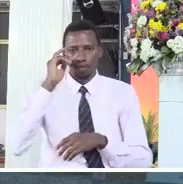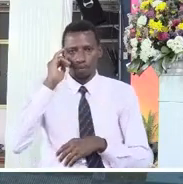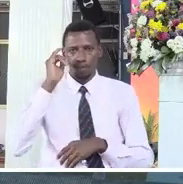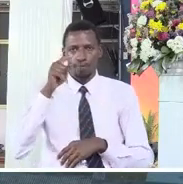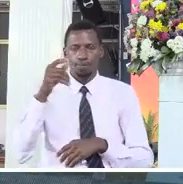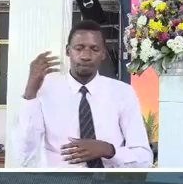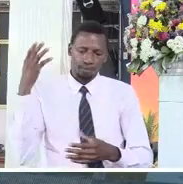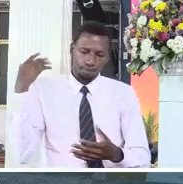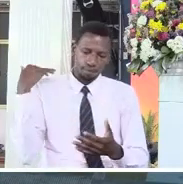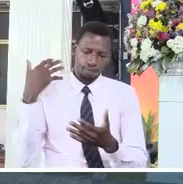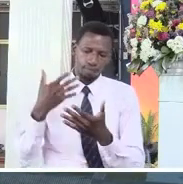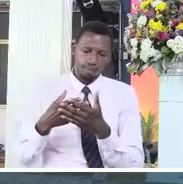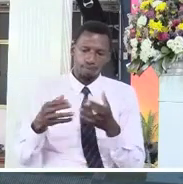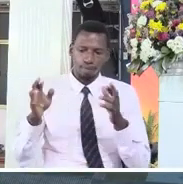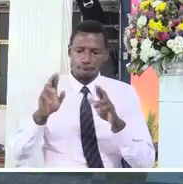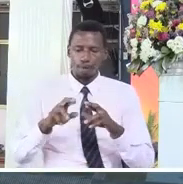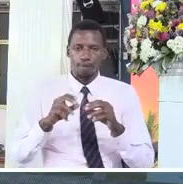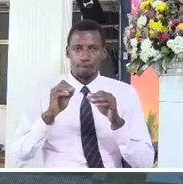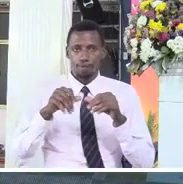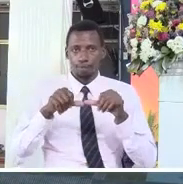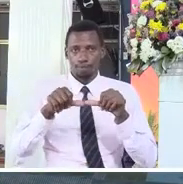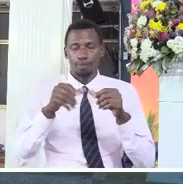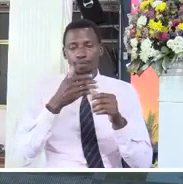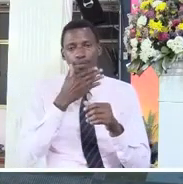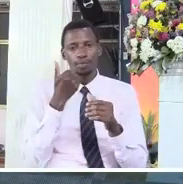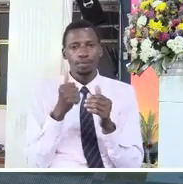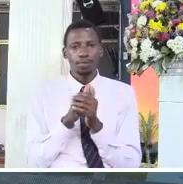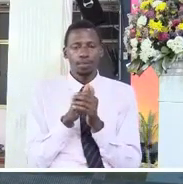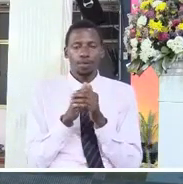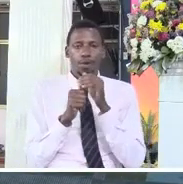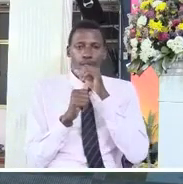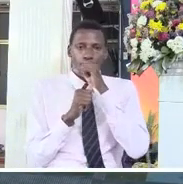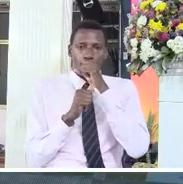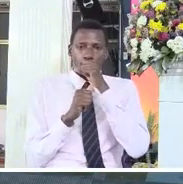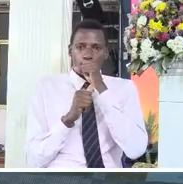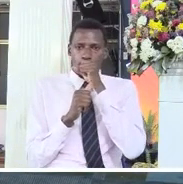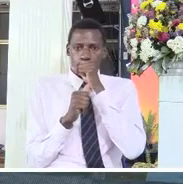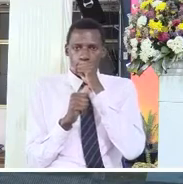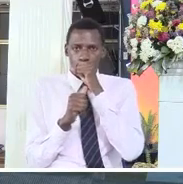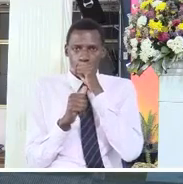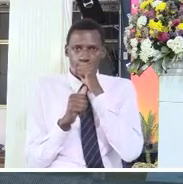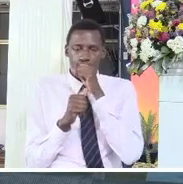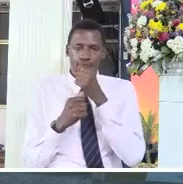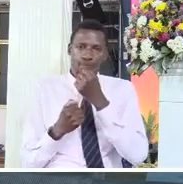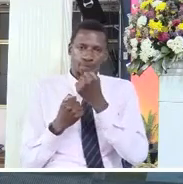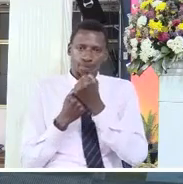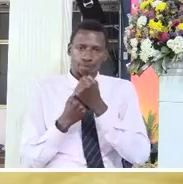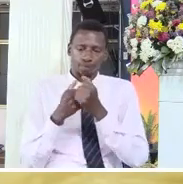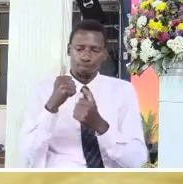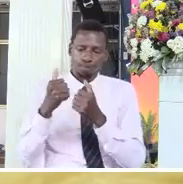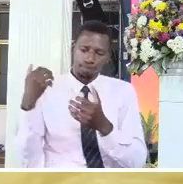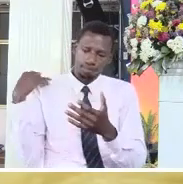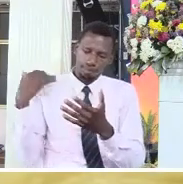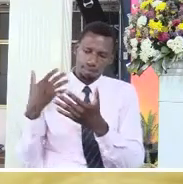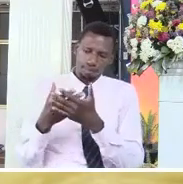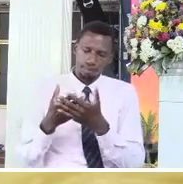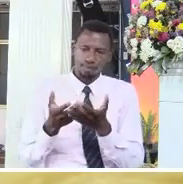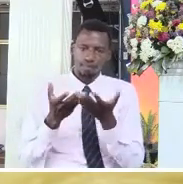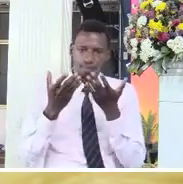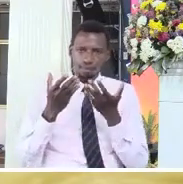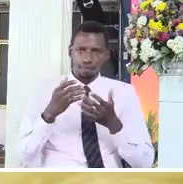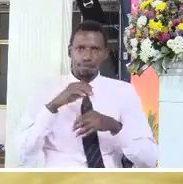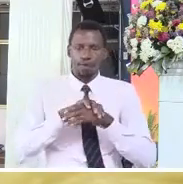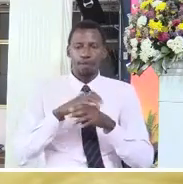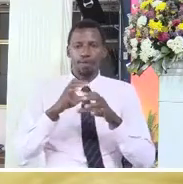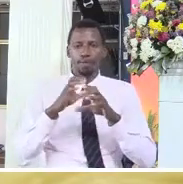happening before. If we could continue, the better. The support that you have always received, you know, getting the buses at a subsidized